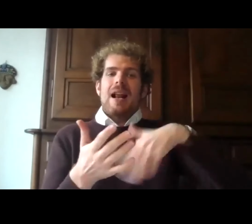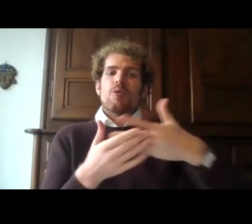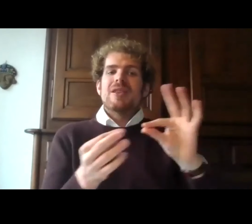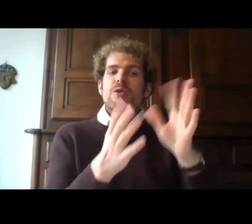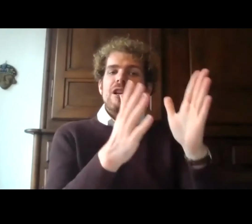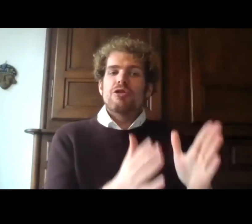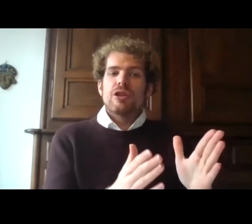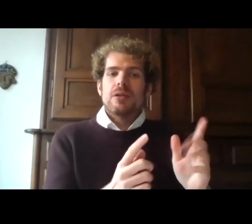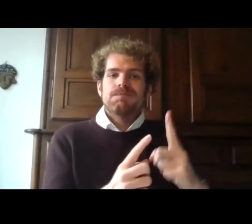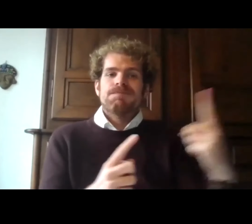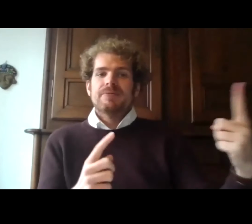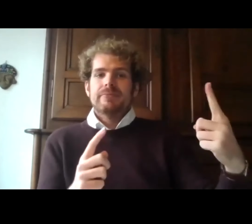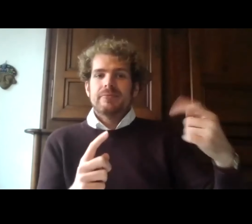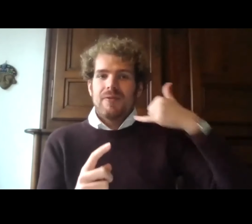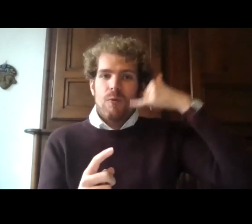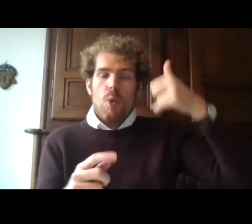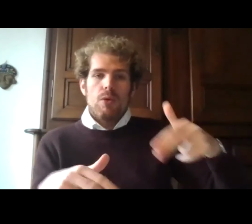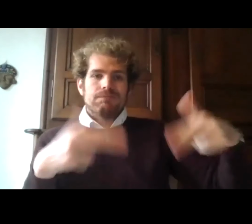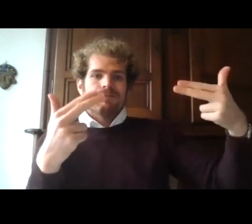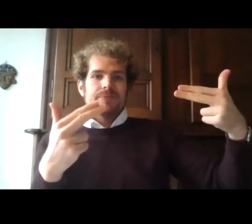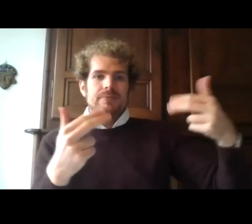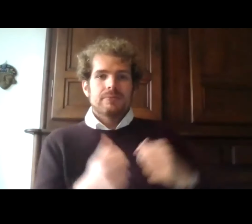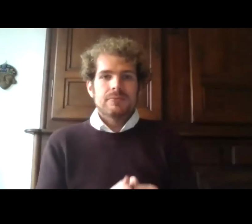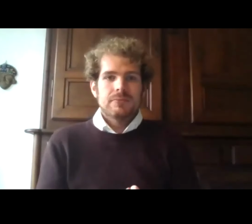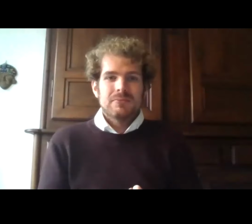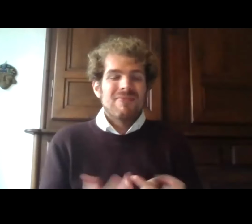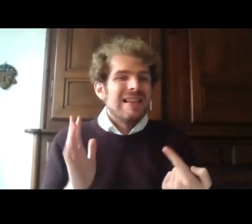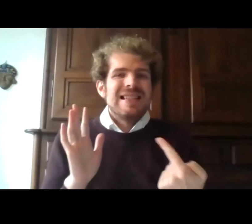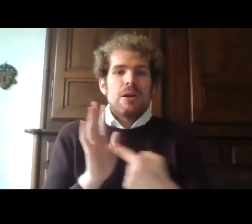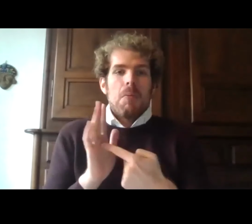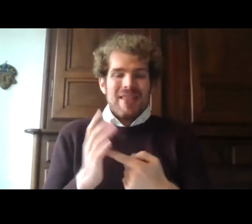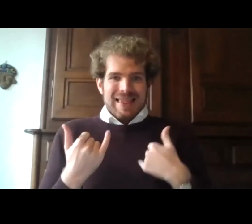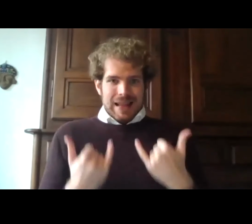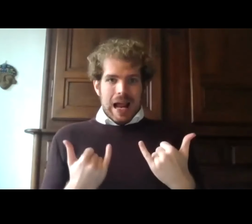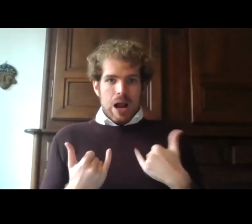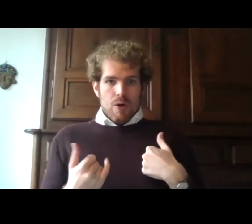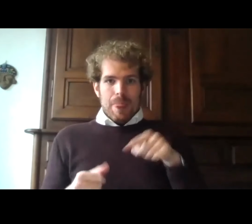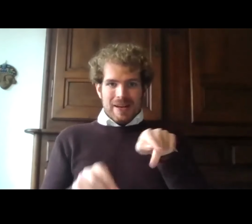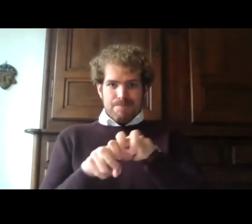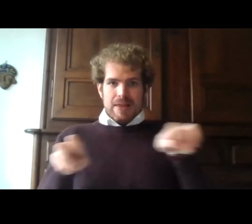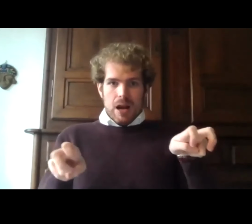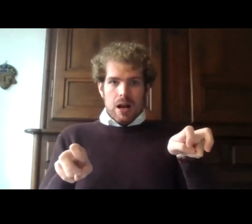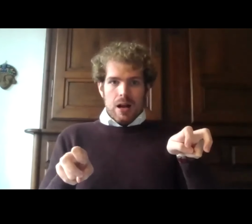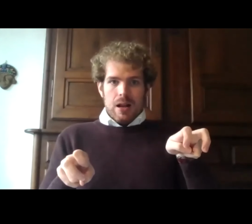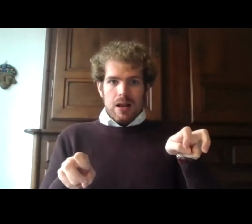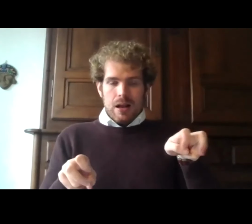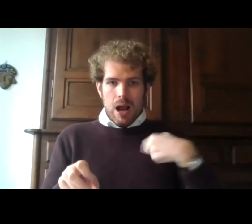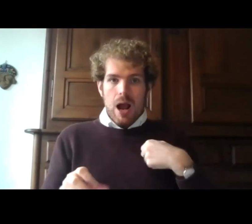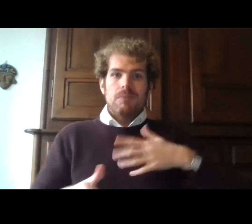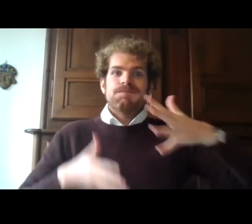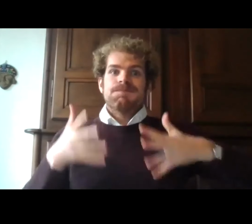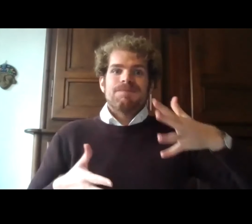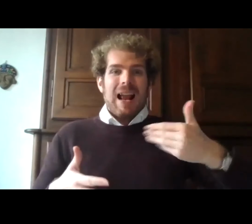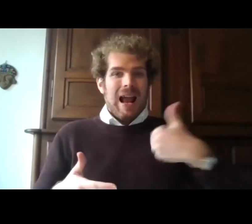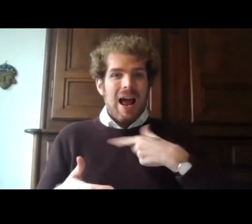And so now we're able to communicate with those who are not deaf and explain our culture, again, through these same means. So I can